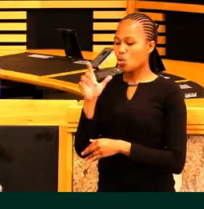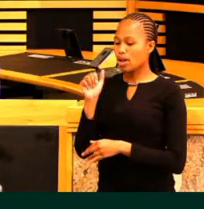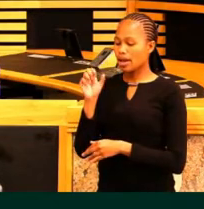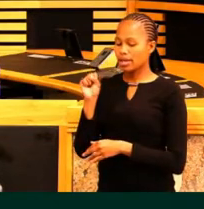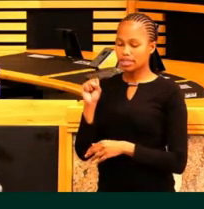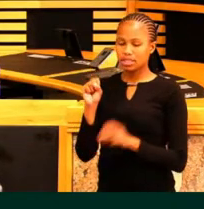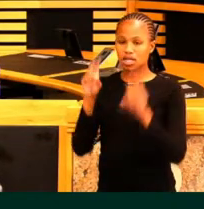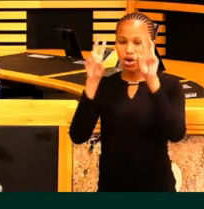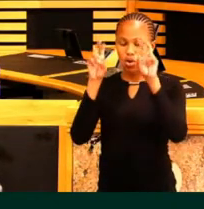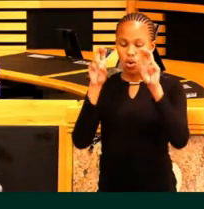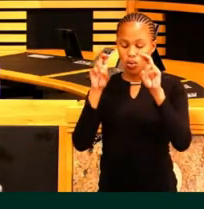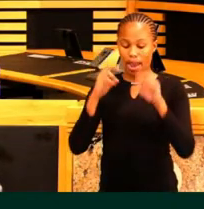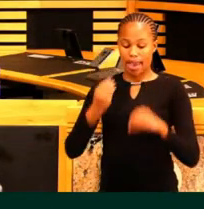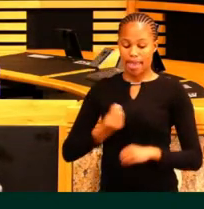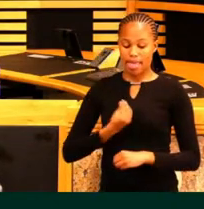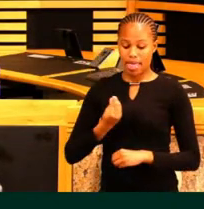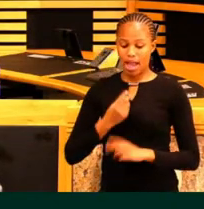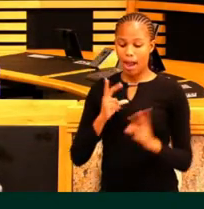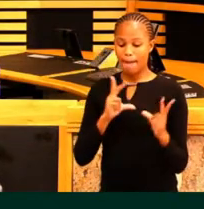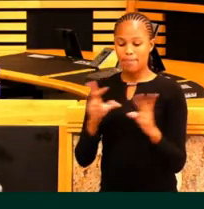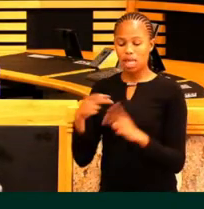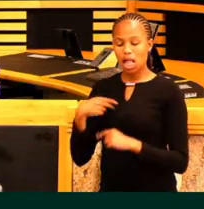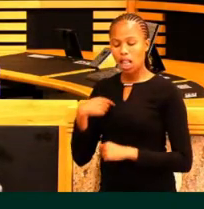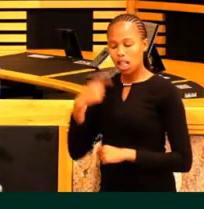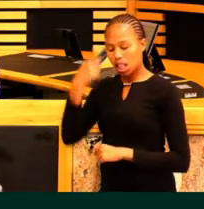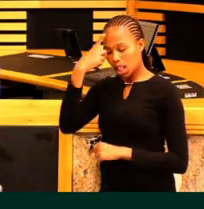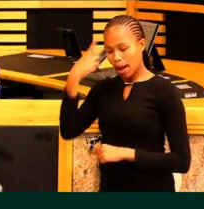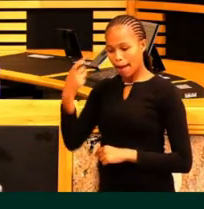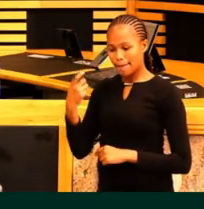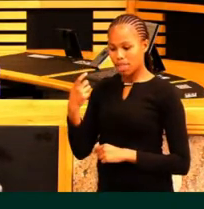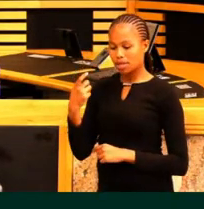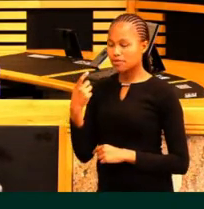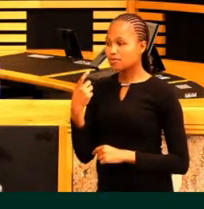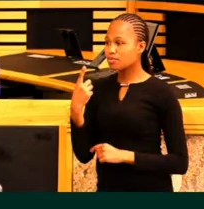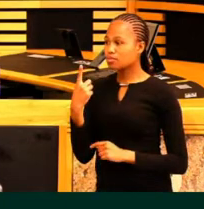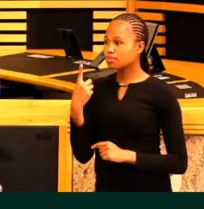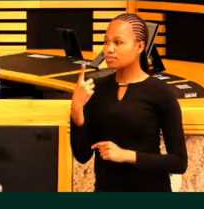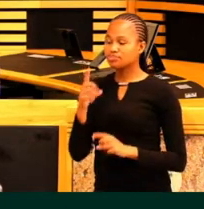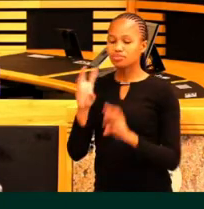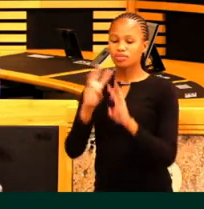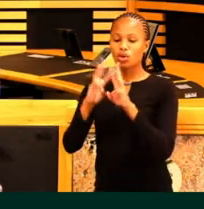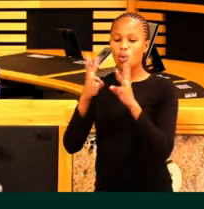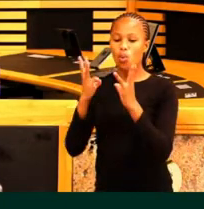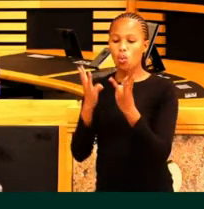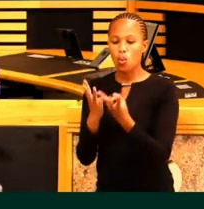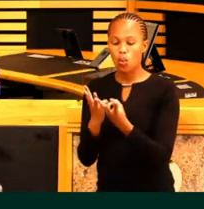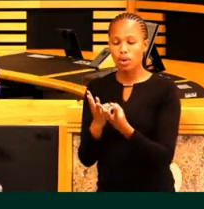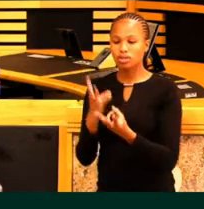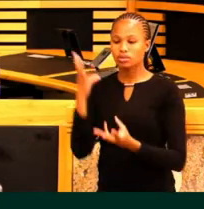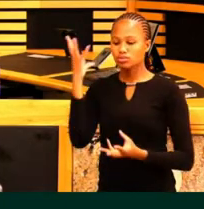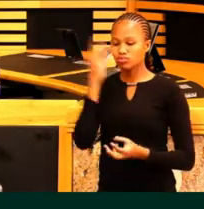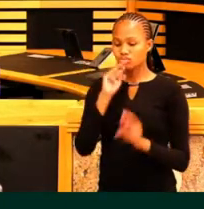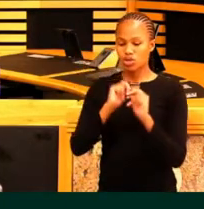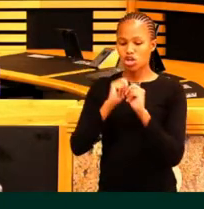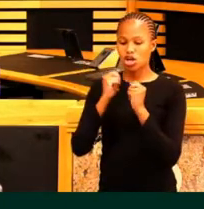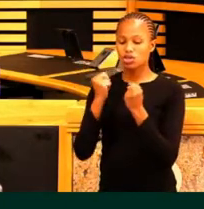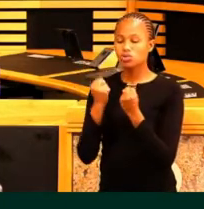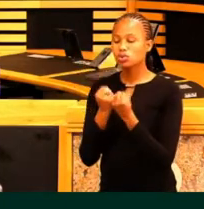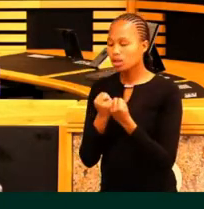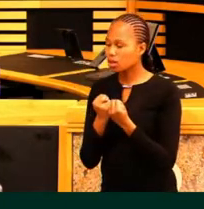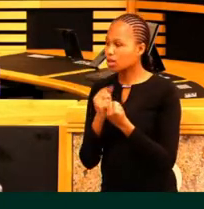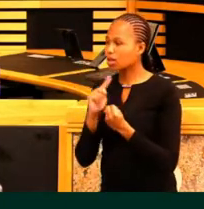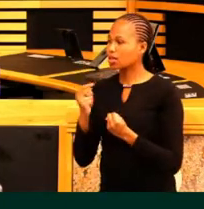young people I happen to believe that um at the world's most precious natural resources